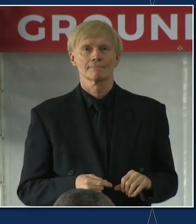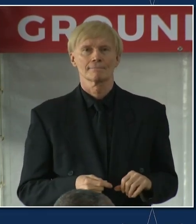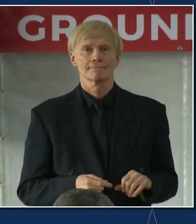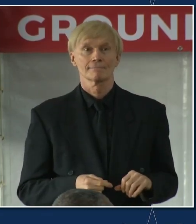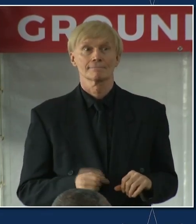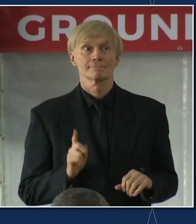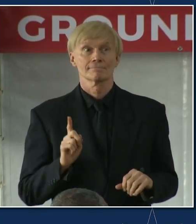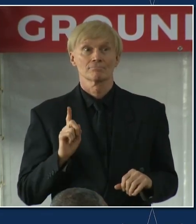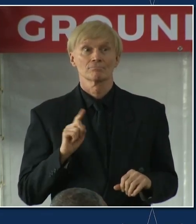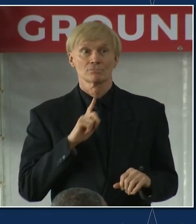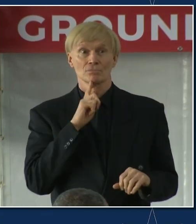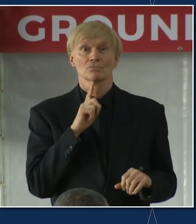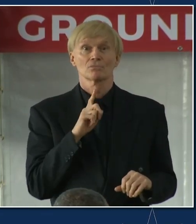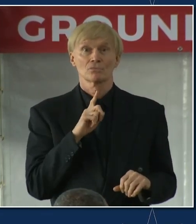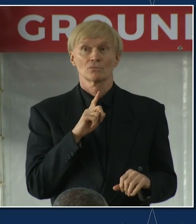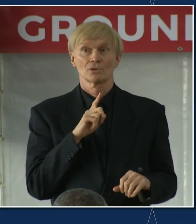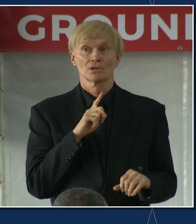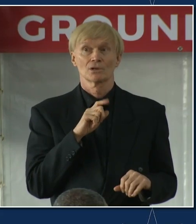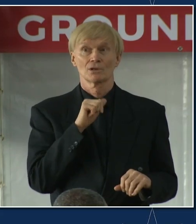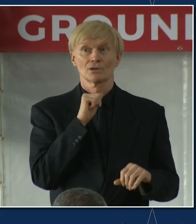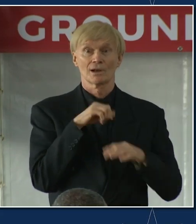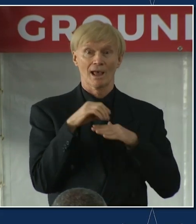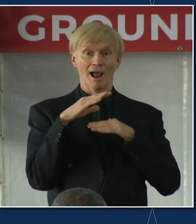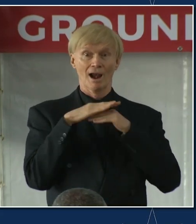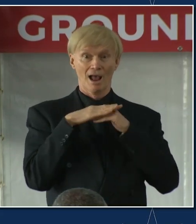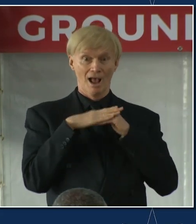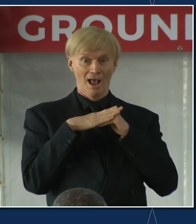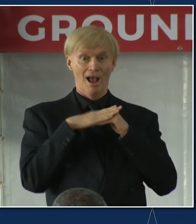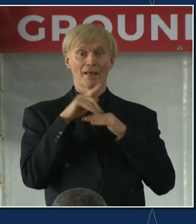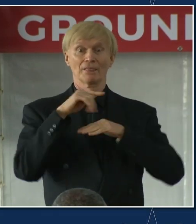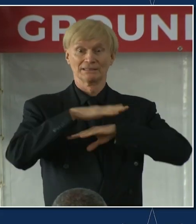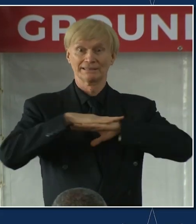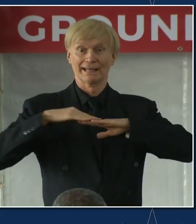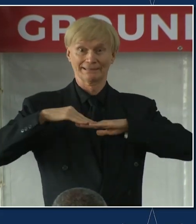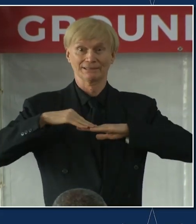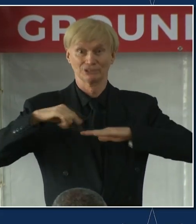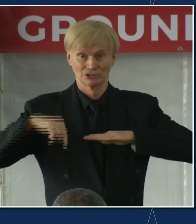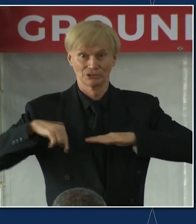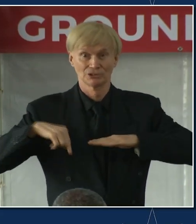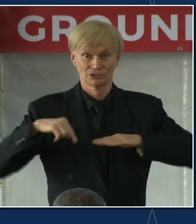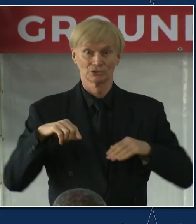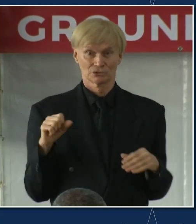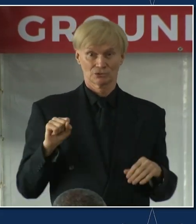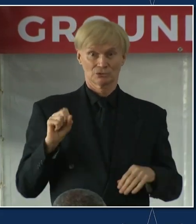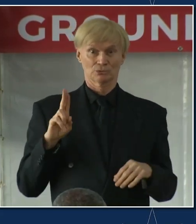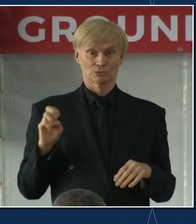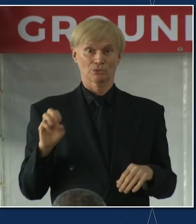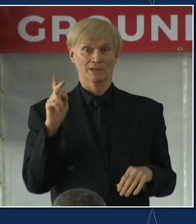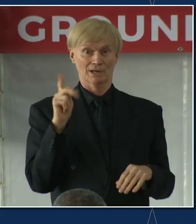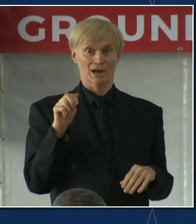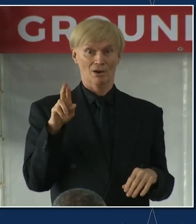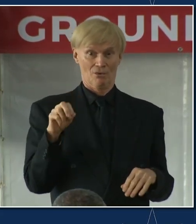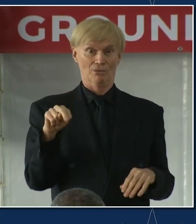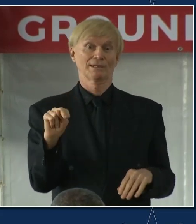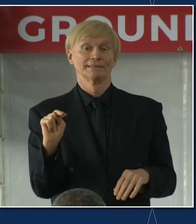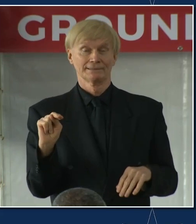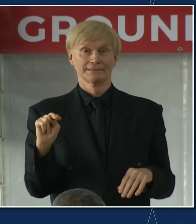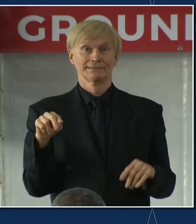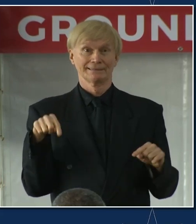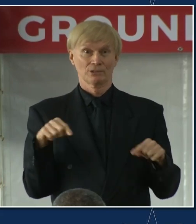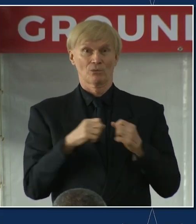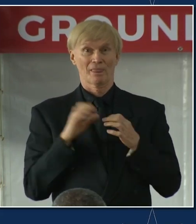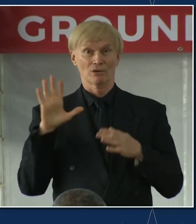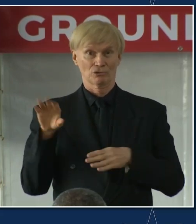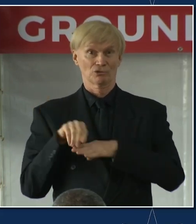To Susan Cronin, I am not on this stage today without your friendship, without your guidance and